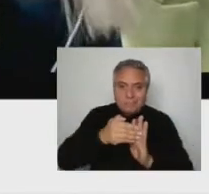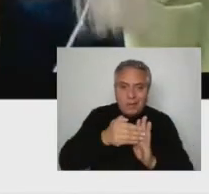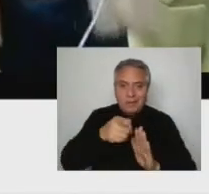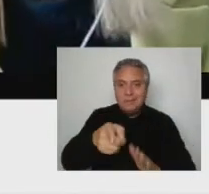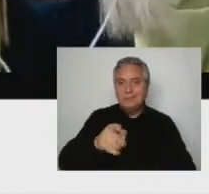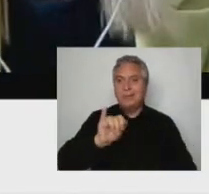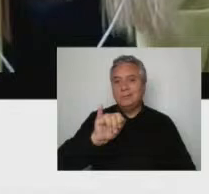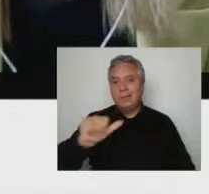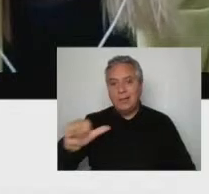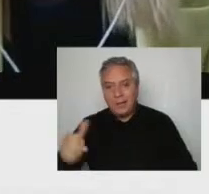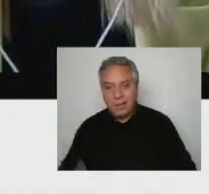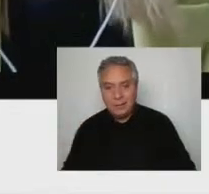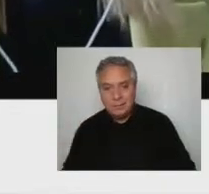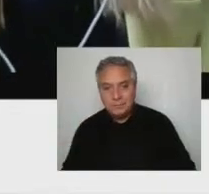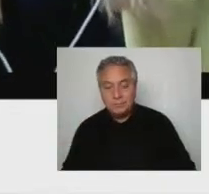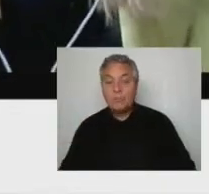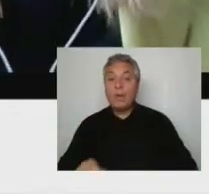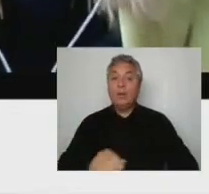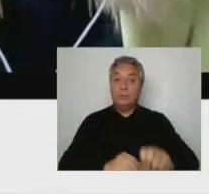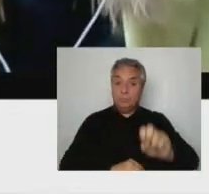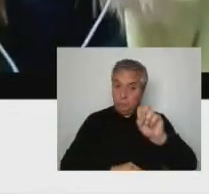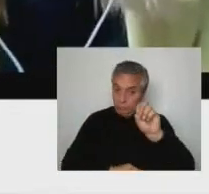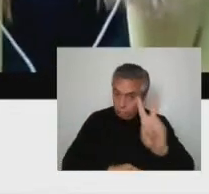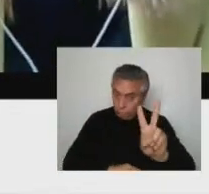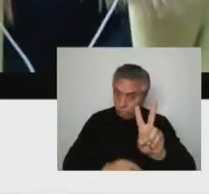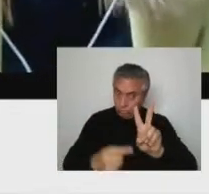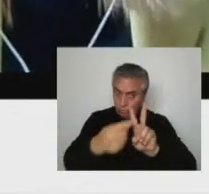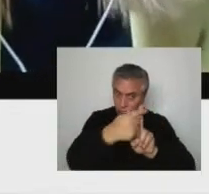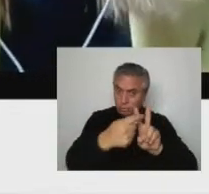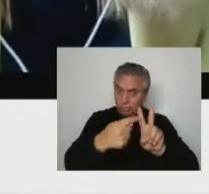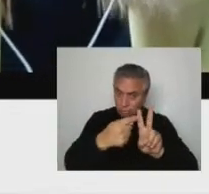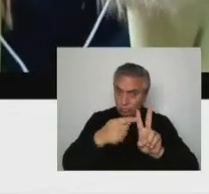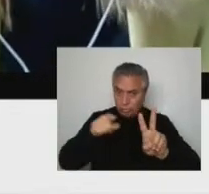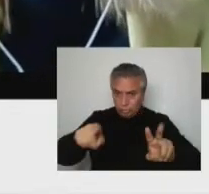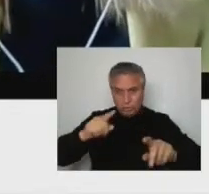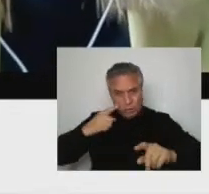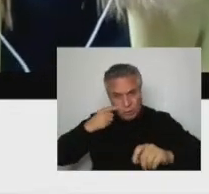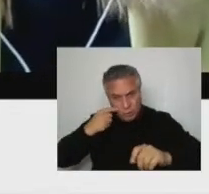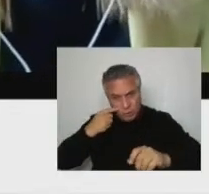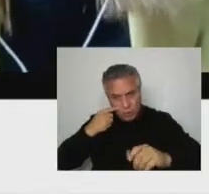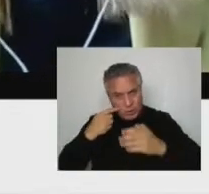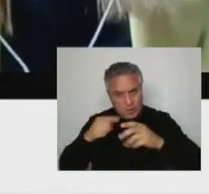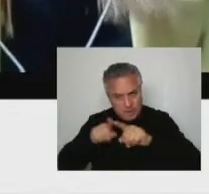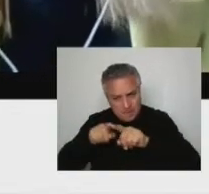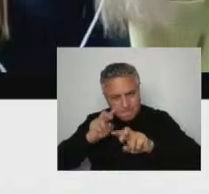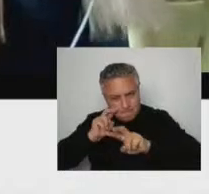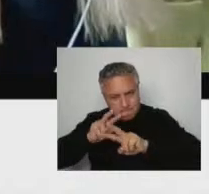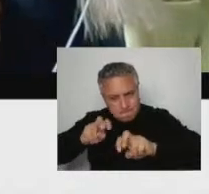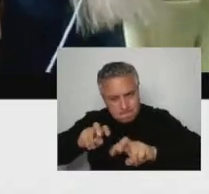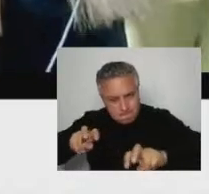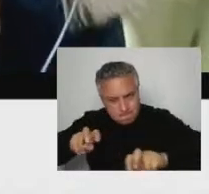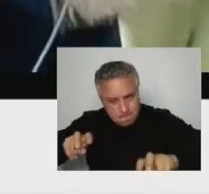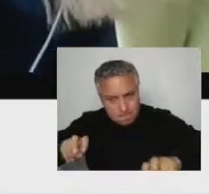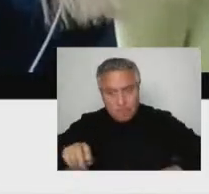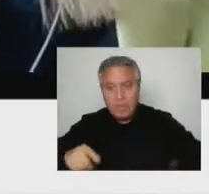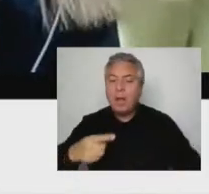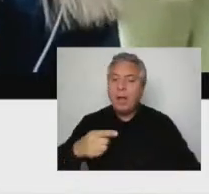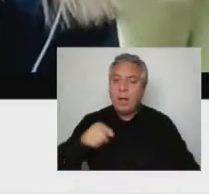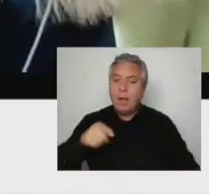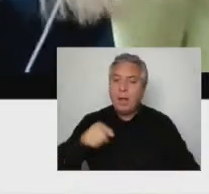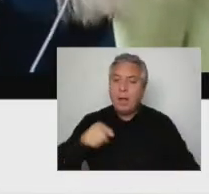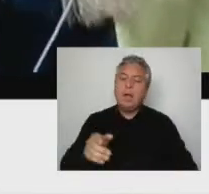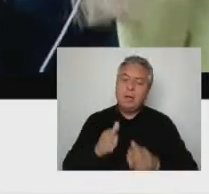of AI. And 2 researchers from Oxford University have stated that up